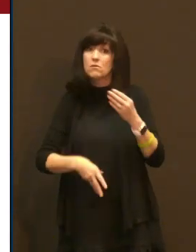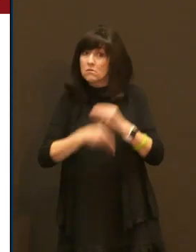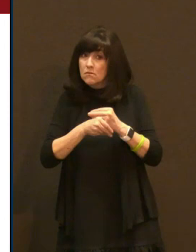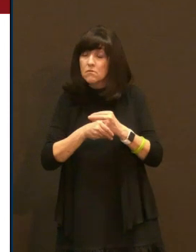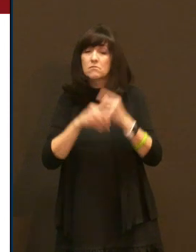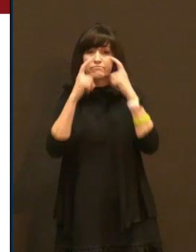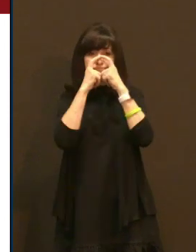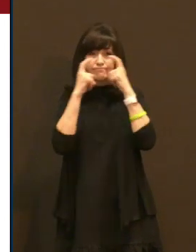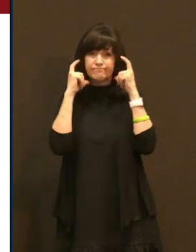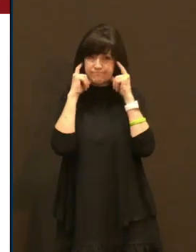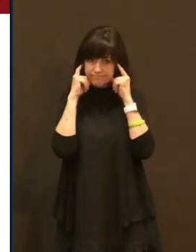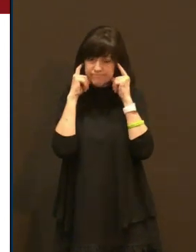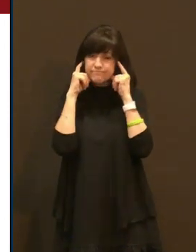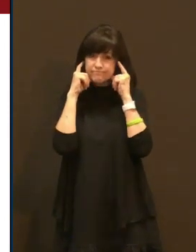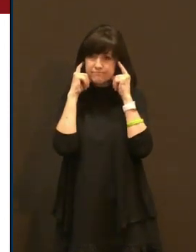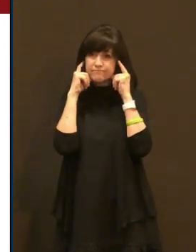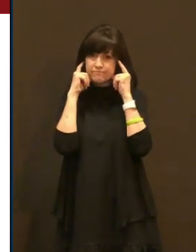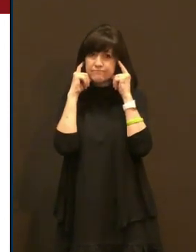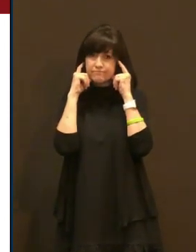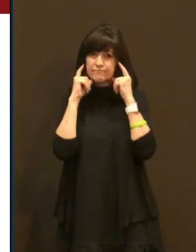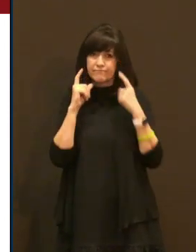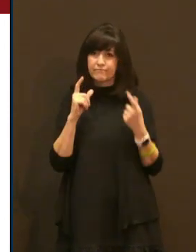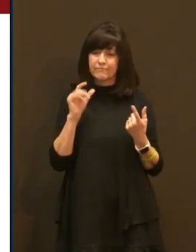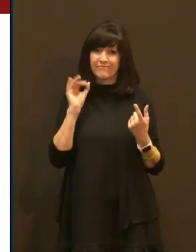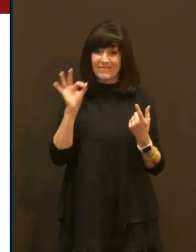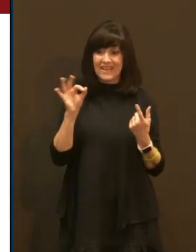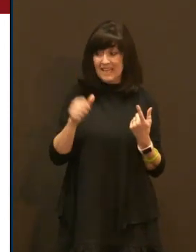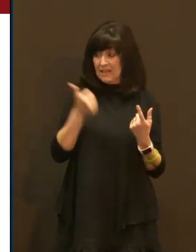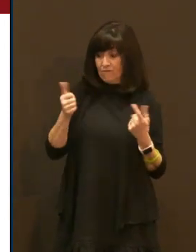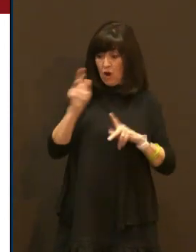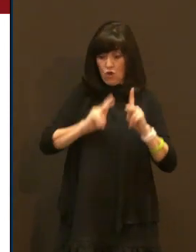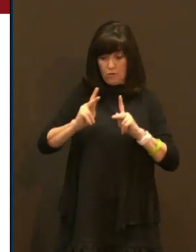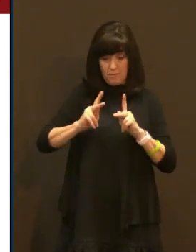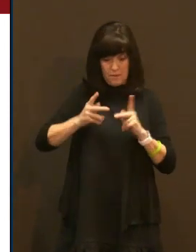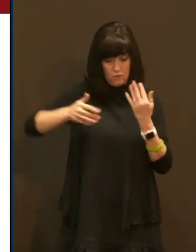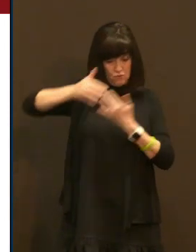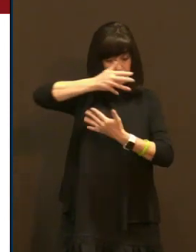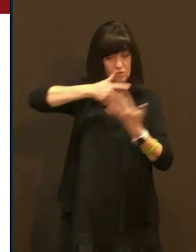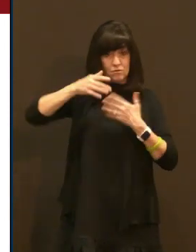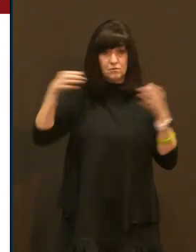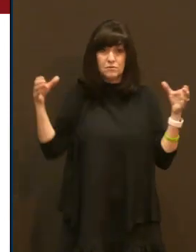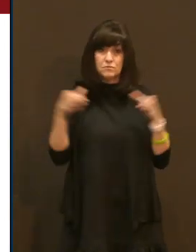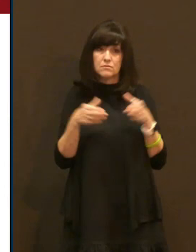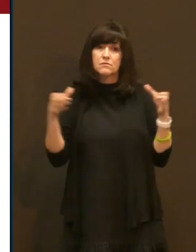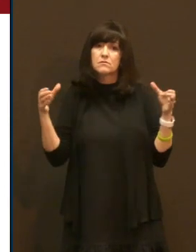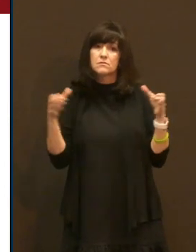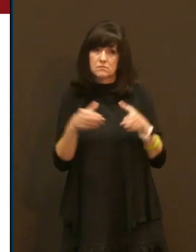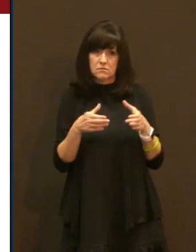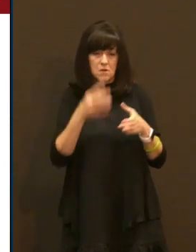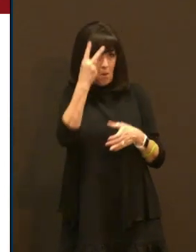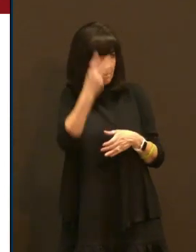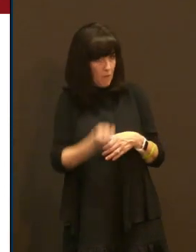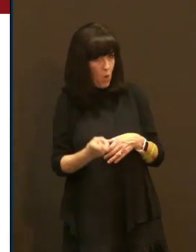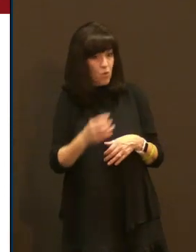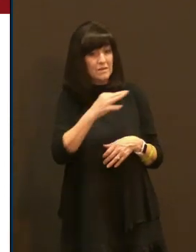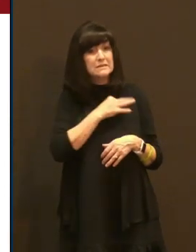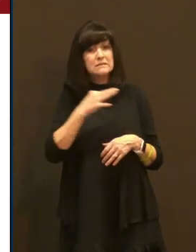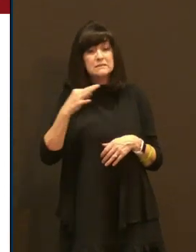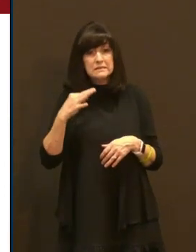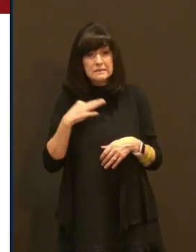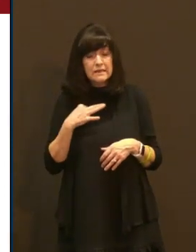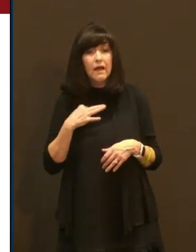coverings, especially if they're around anyone else. And this goes for both staff and